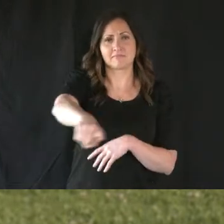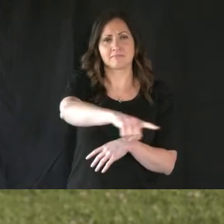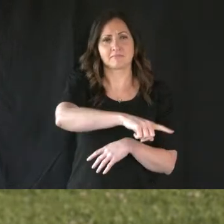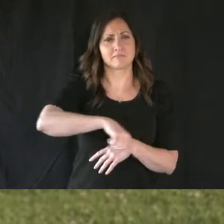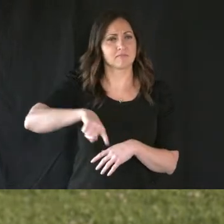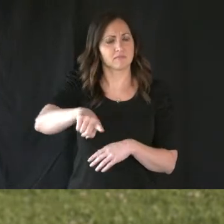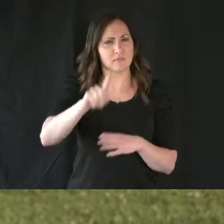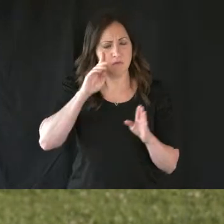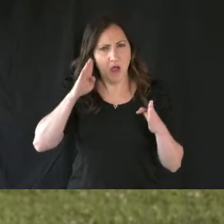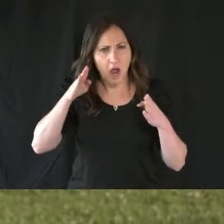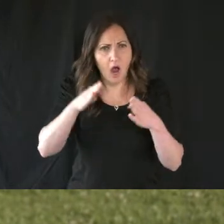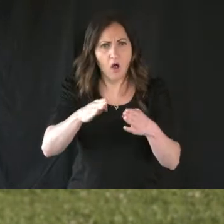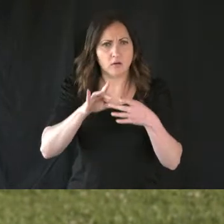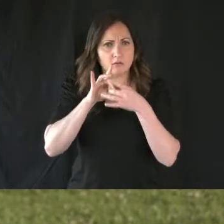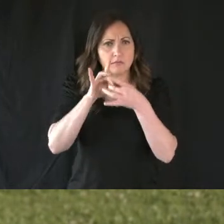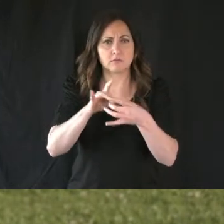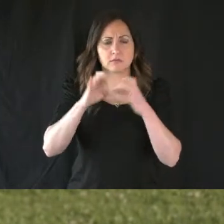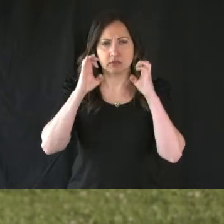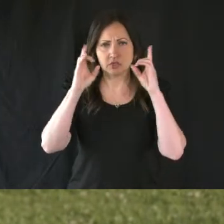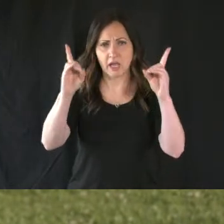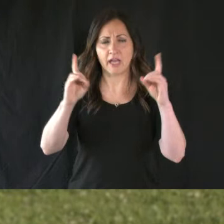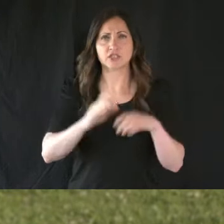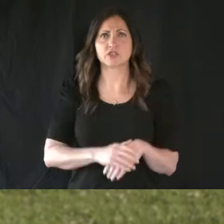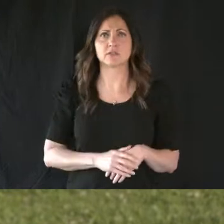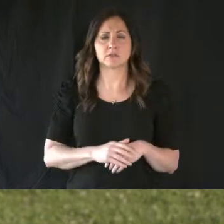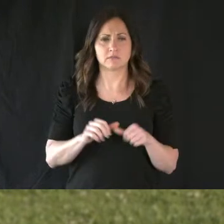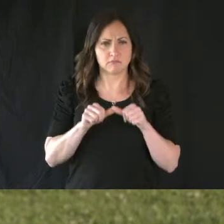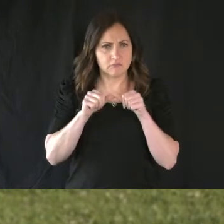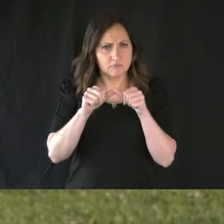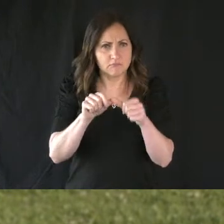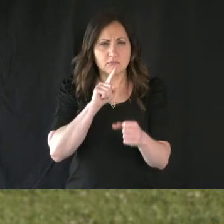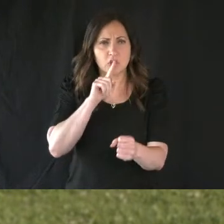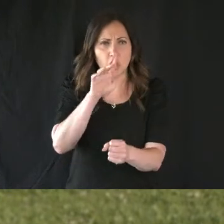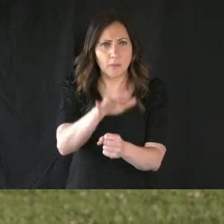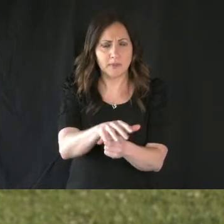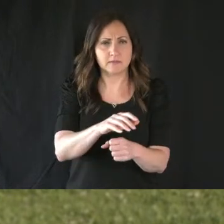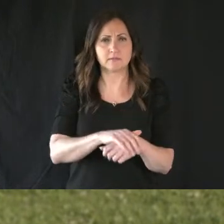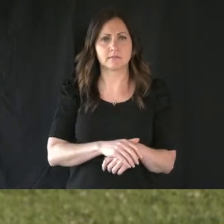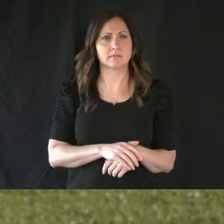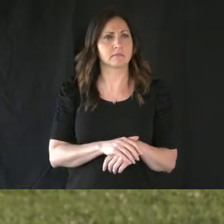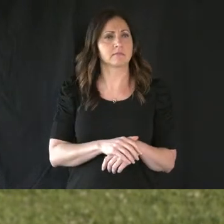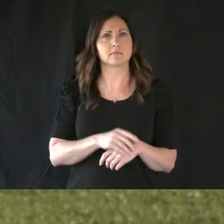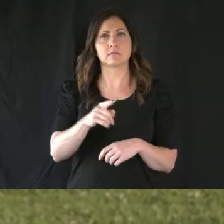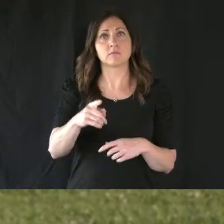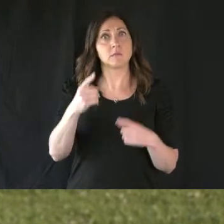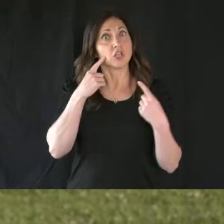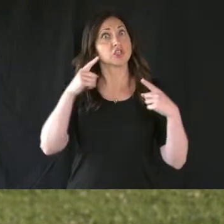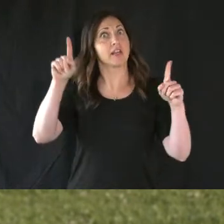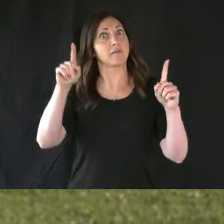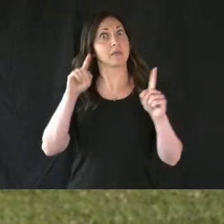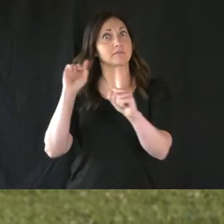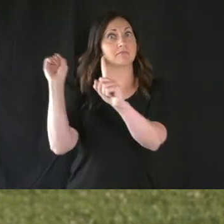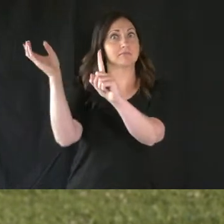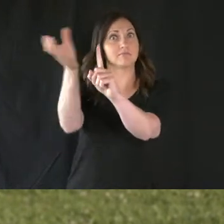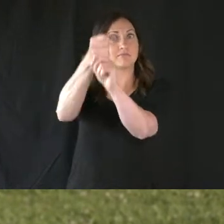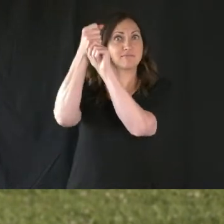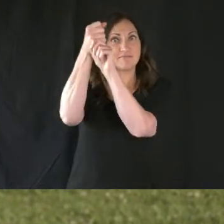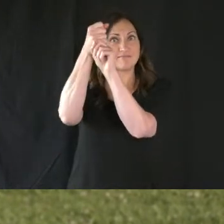focused education, their determined efforts, their deserved achievements